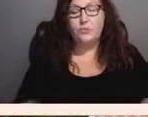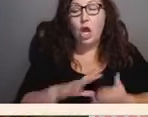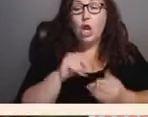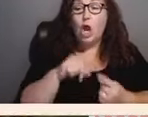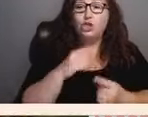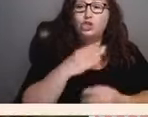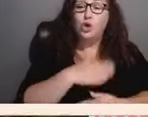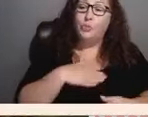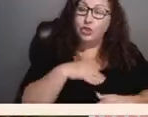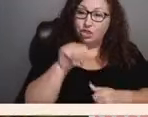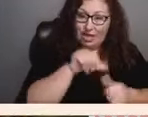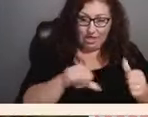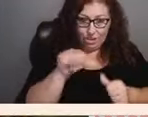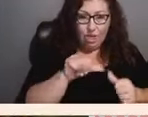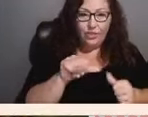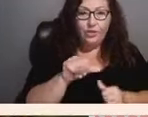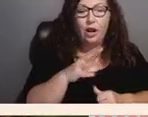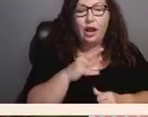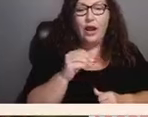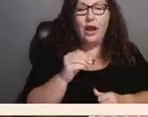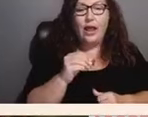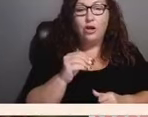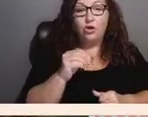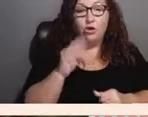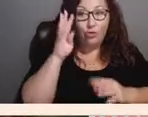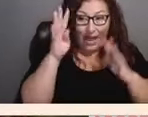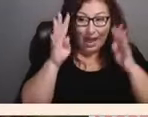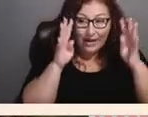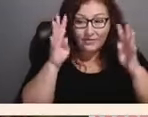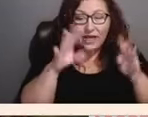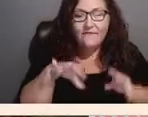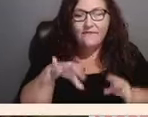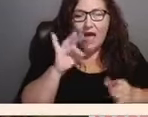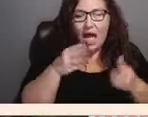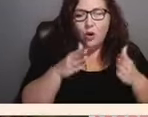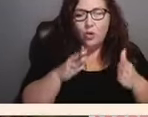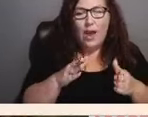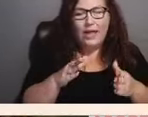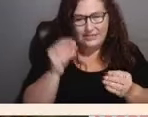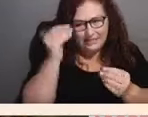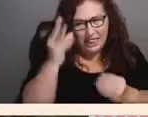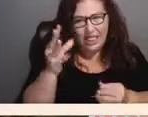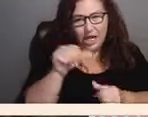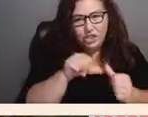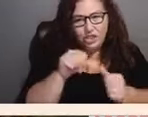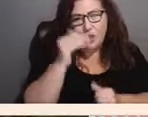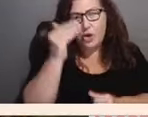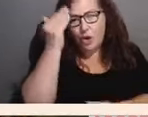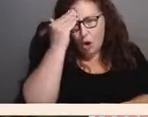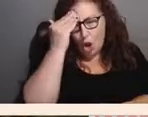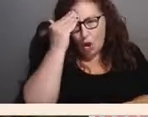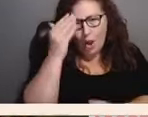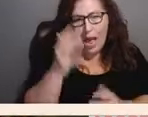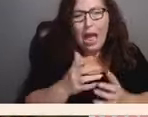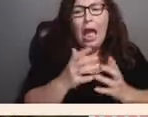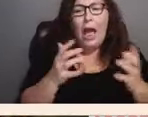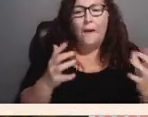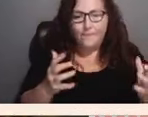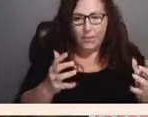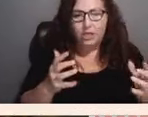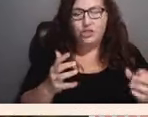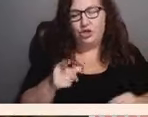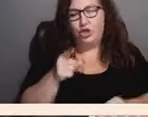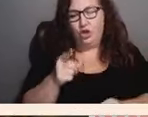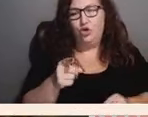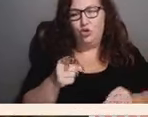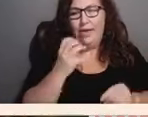each other and creatively find ways to let each other know just how much you